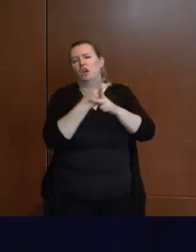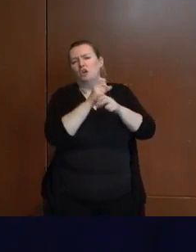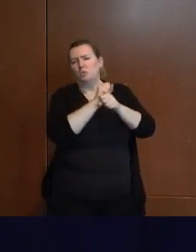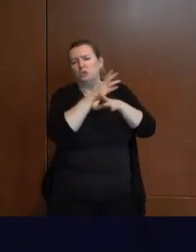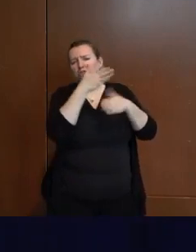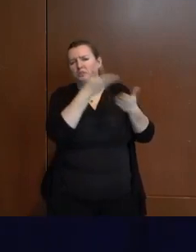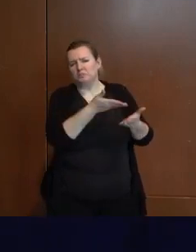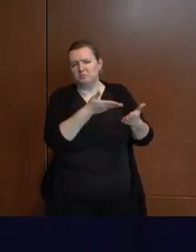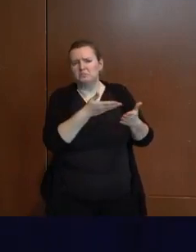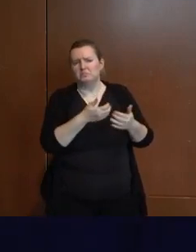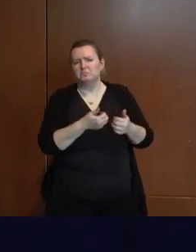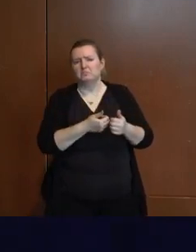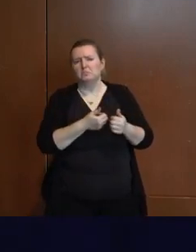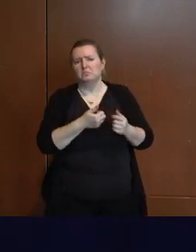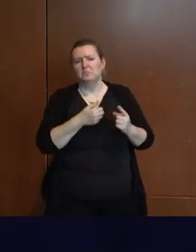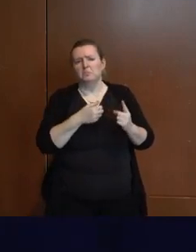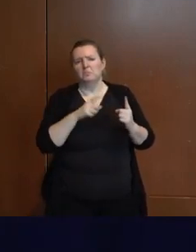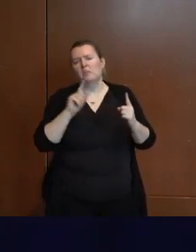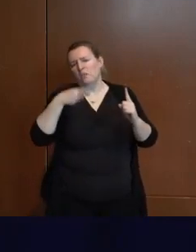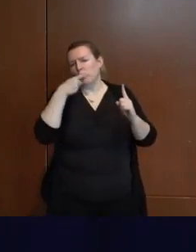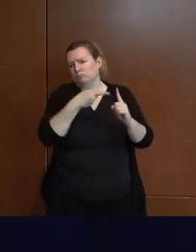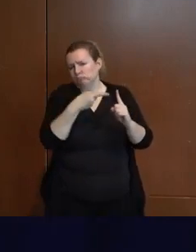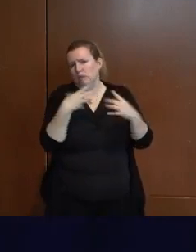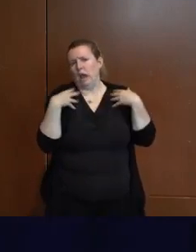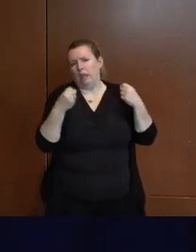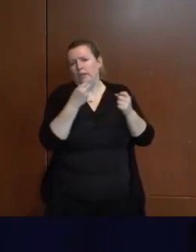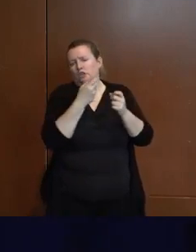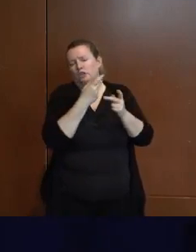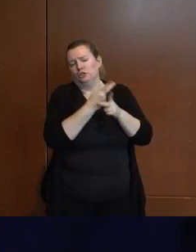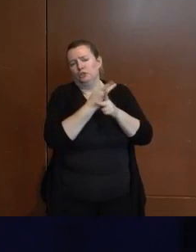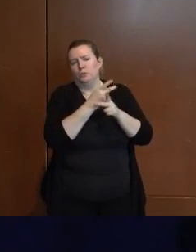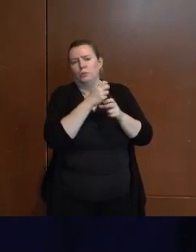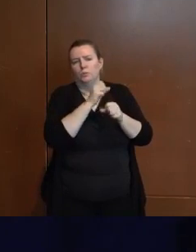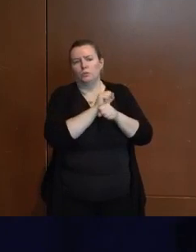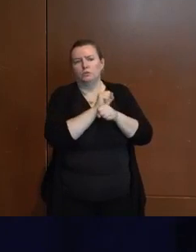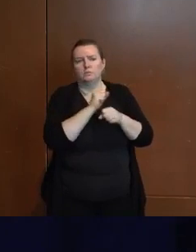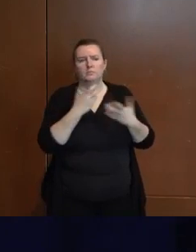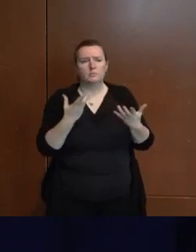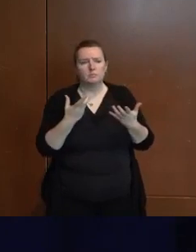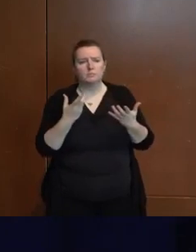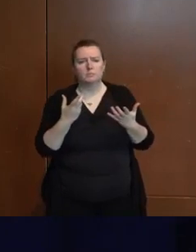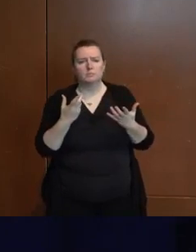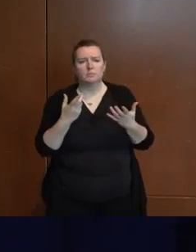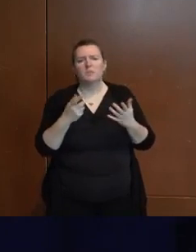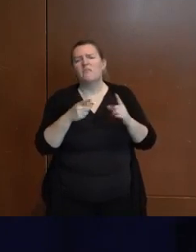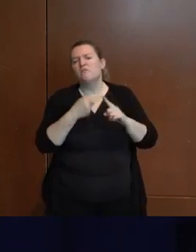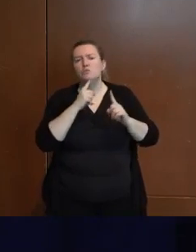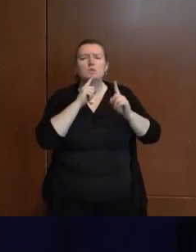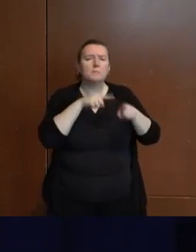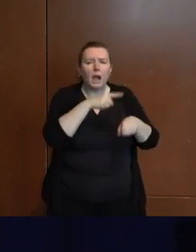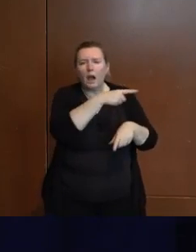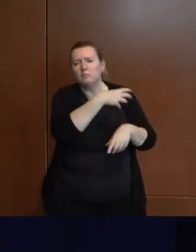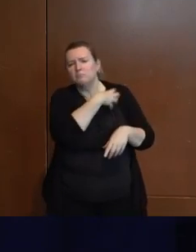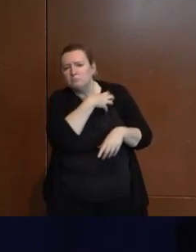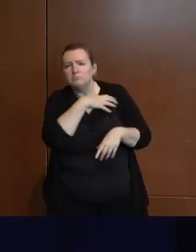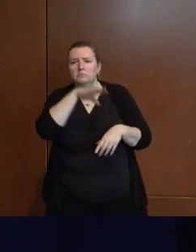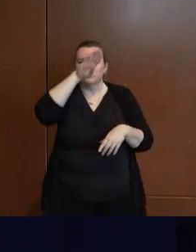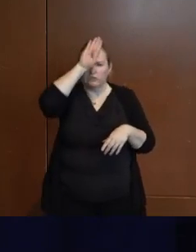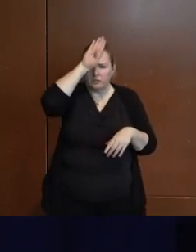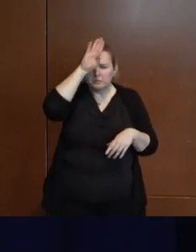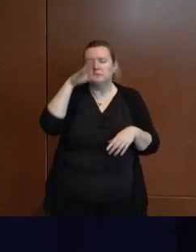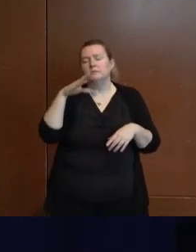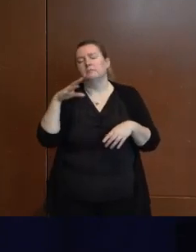for healthcare workers now. We still have caches for first responders, but and the Commissioner Purser Kelly